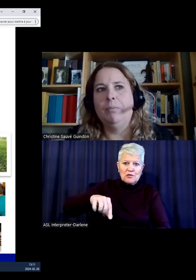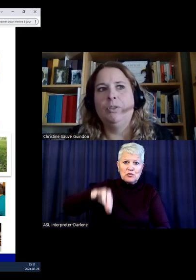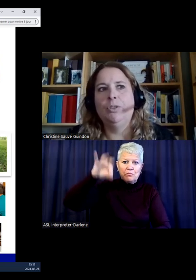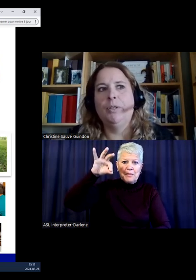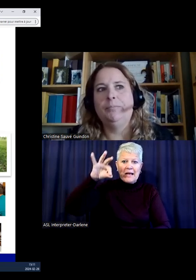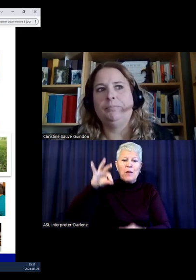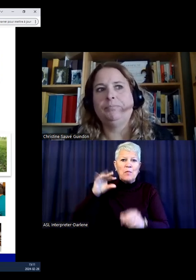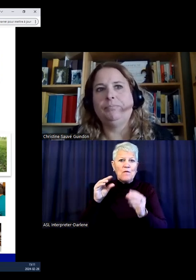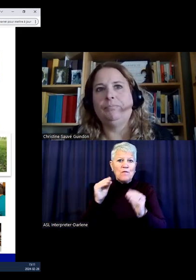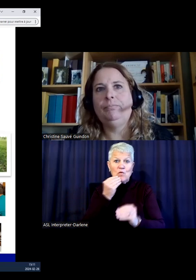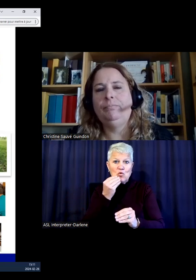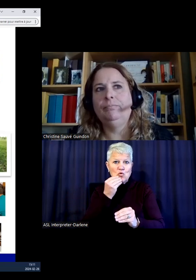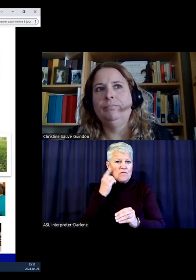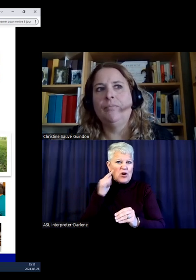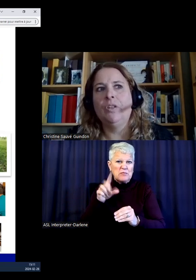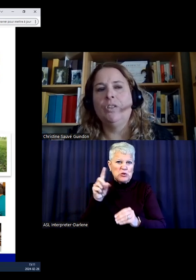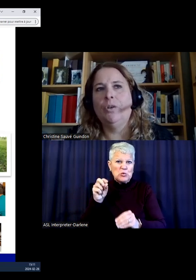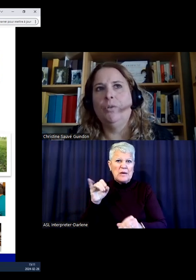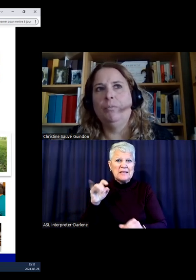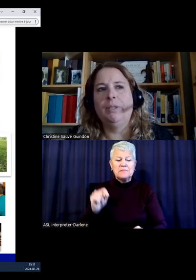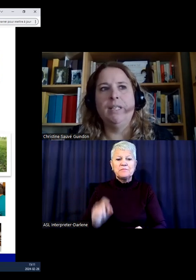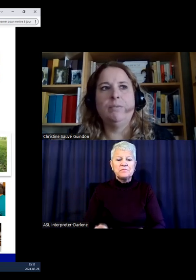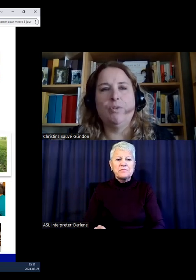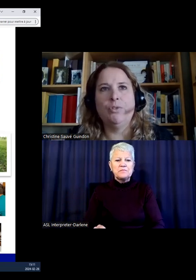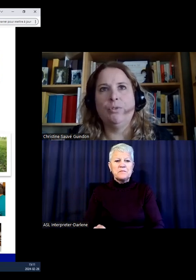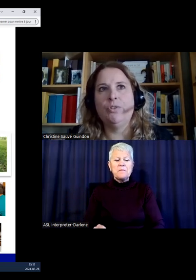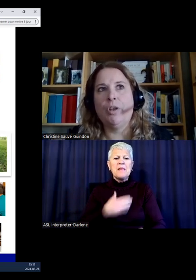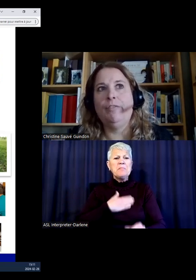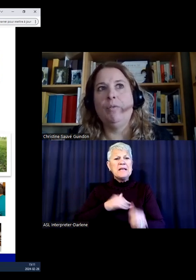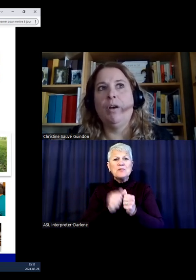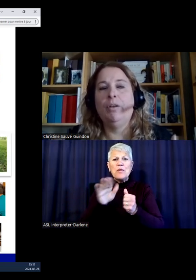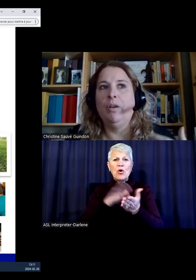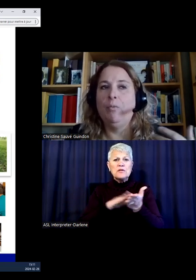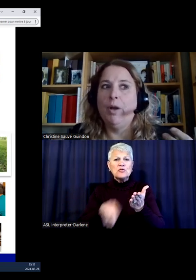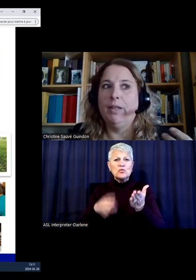to be able to do it. So